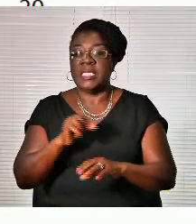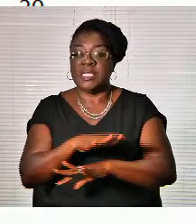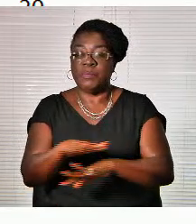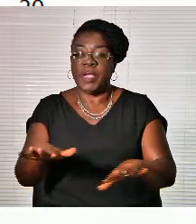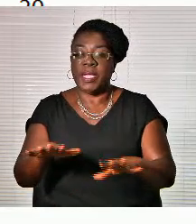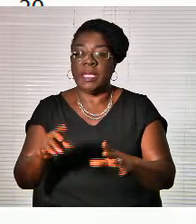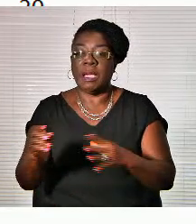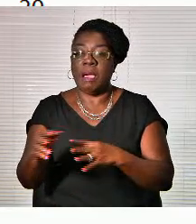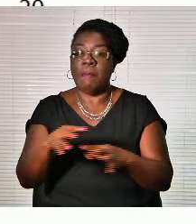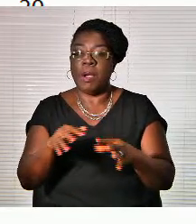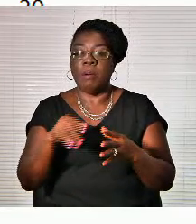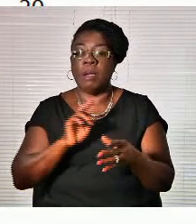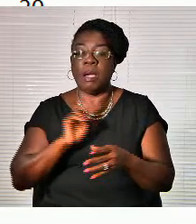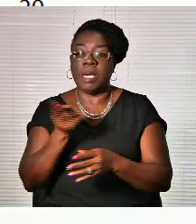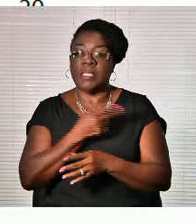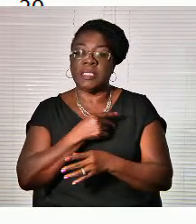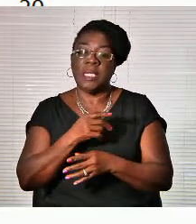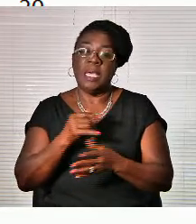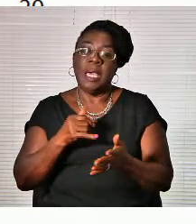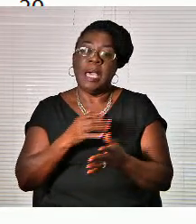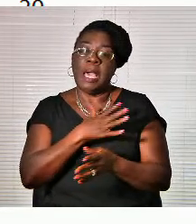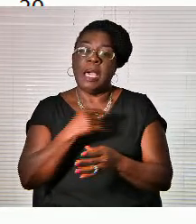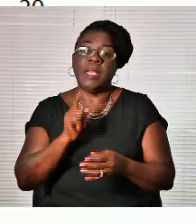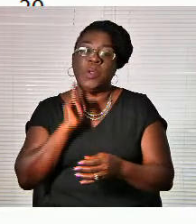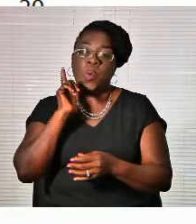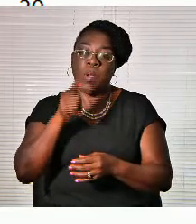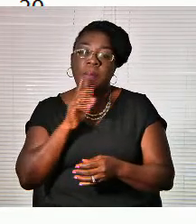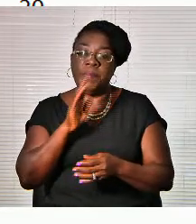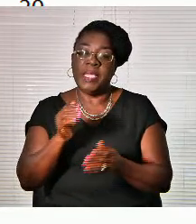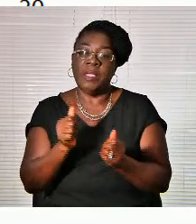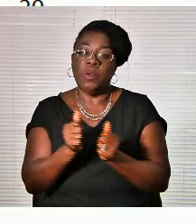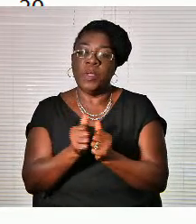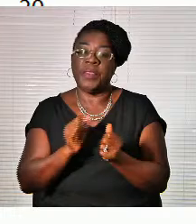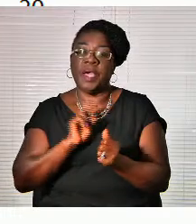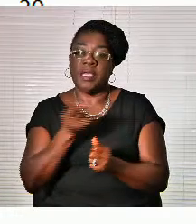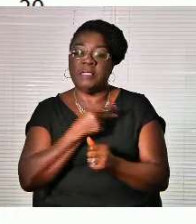us and will be with us for the foreseeable future.